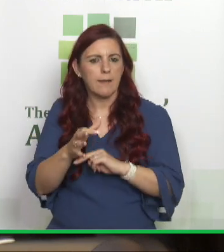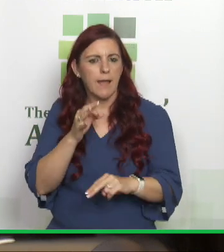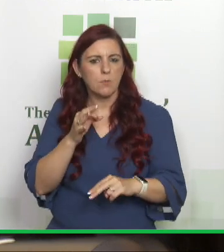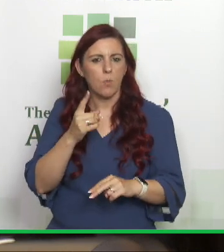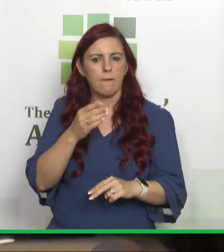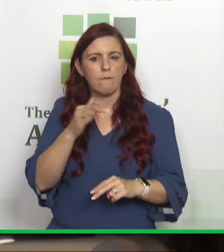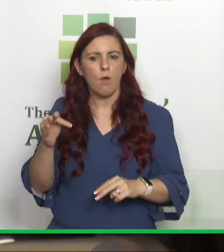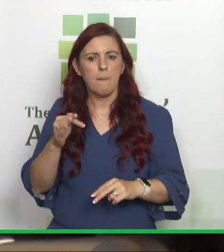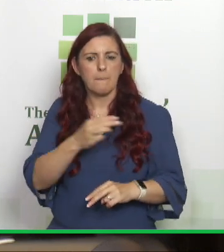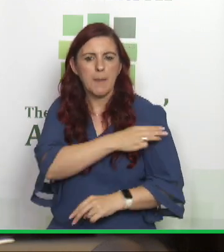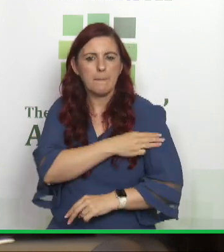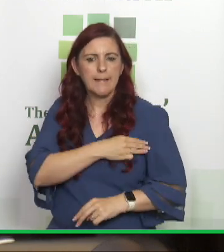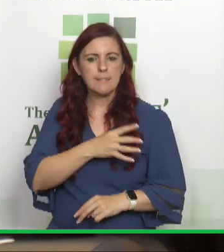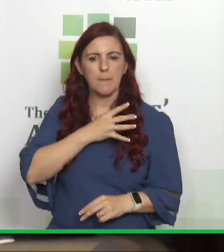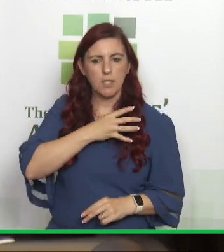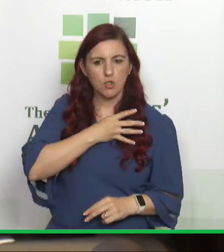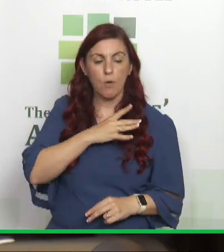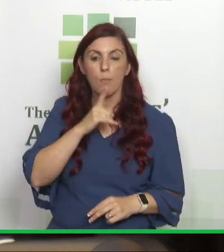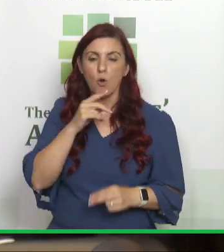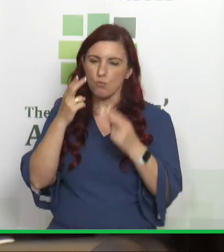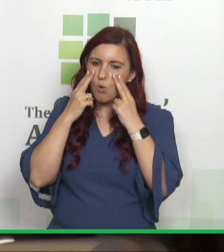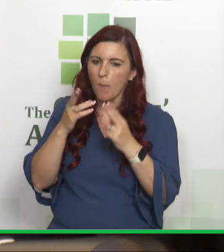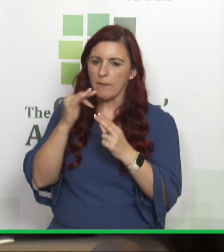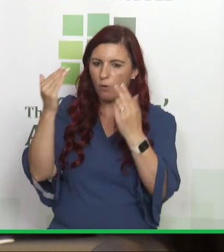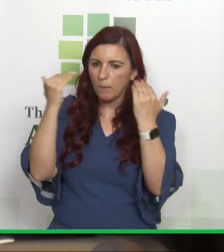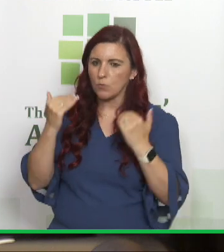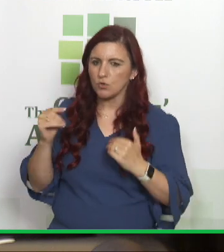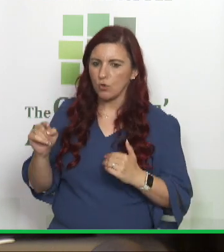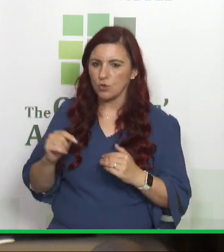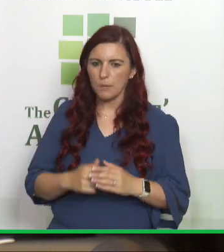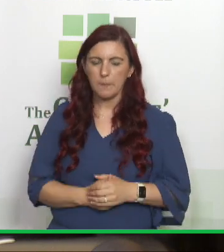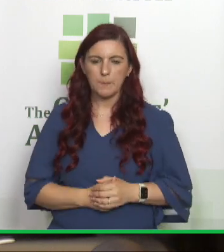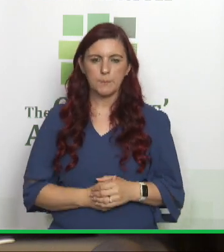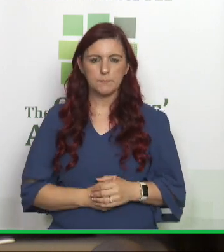a peace commissioner, but it is normally from a judge we obtain such a warrant.